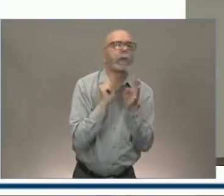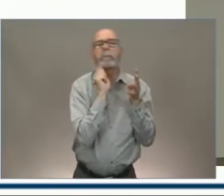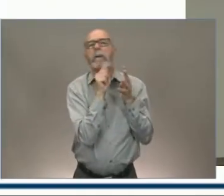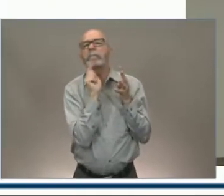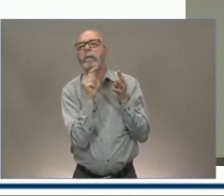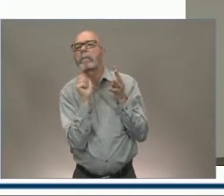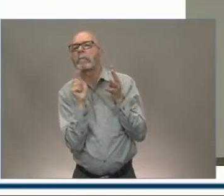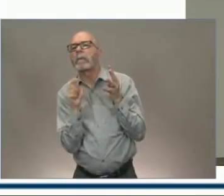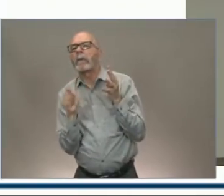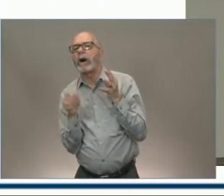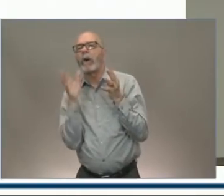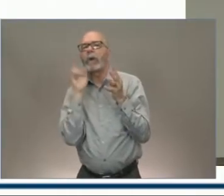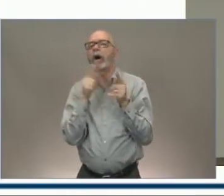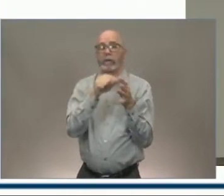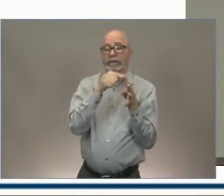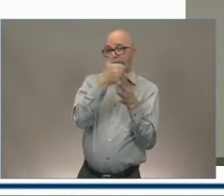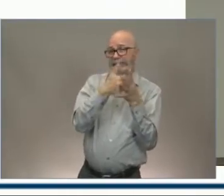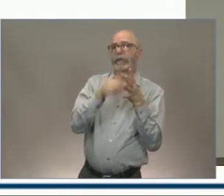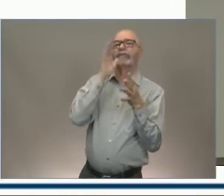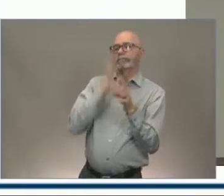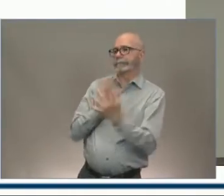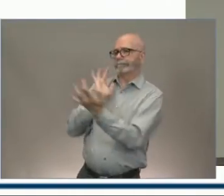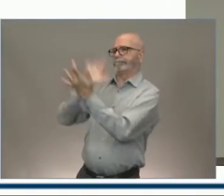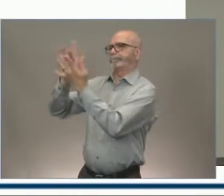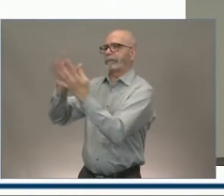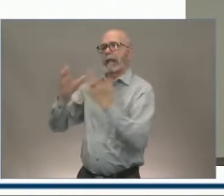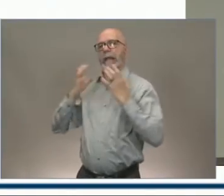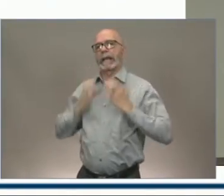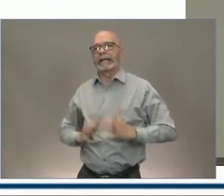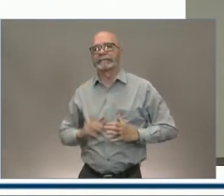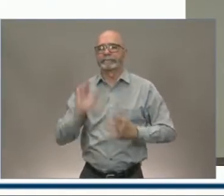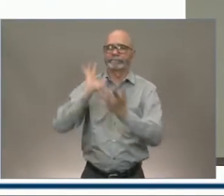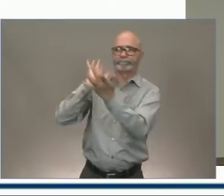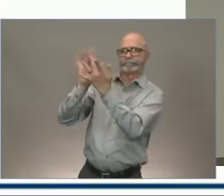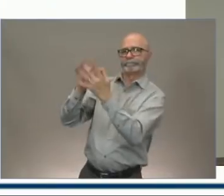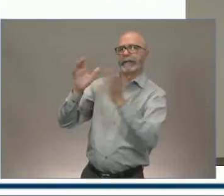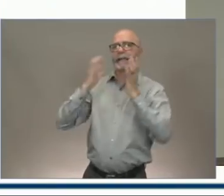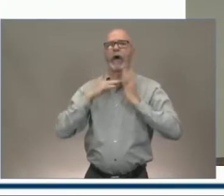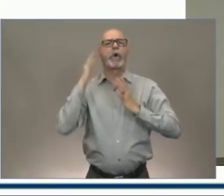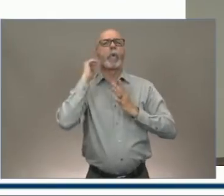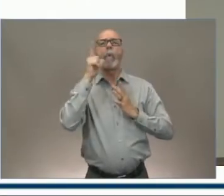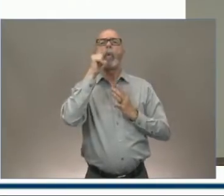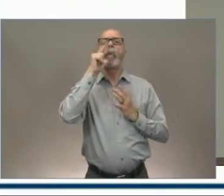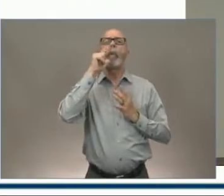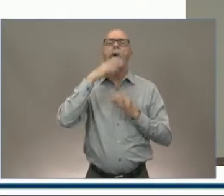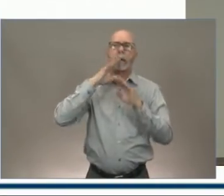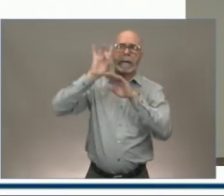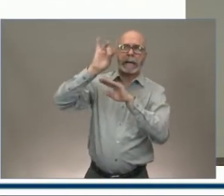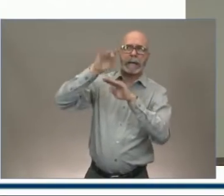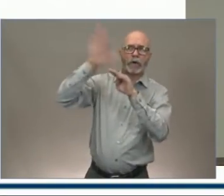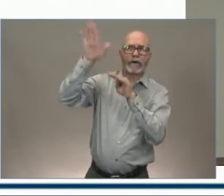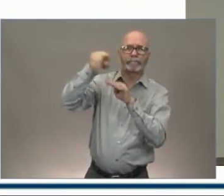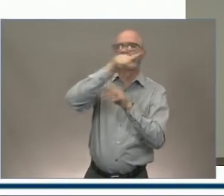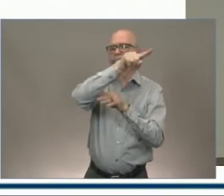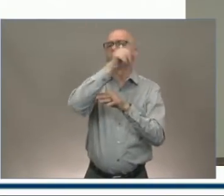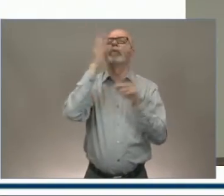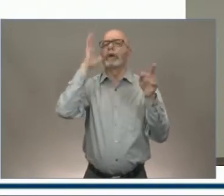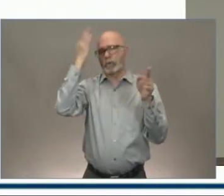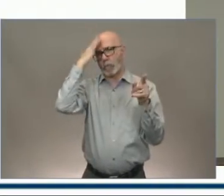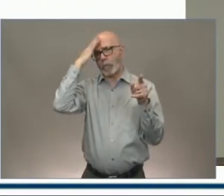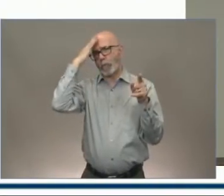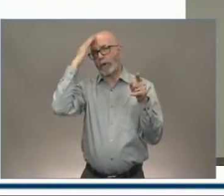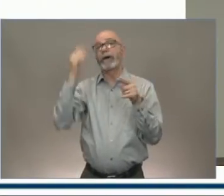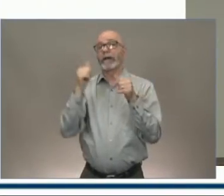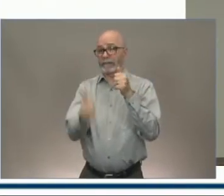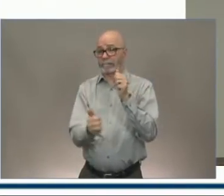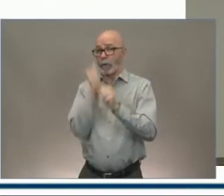an appointment. They know who their clients are. They know those who are 80 and plus, and they will be reaching out to contact you. They